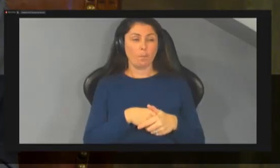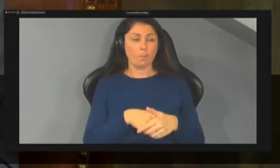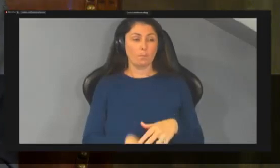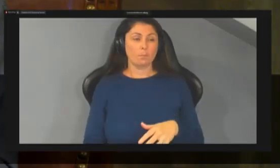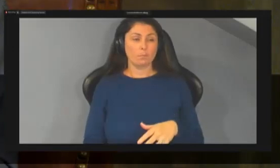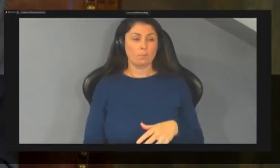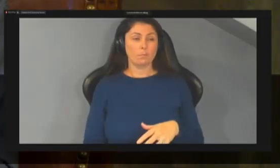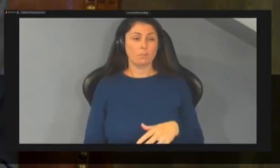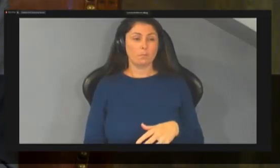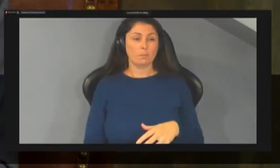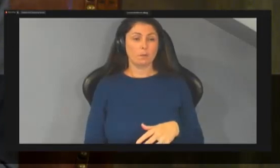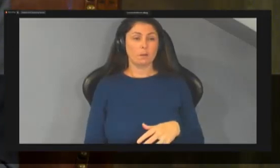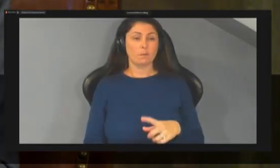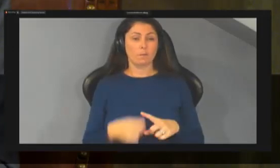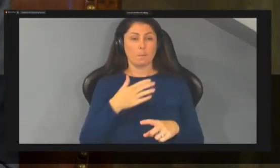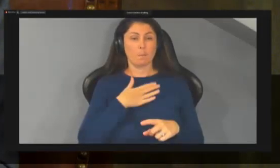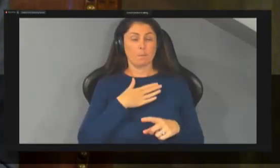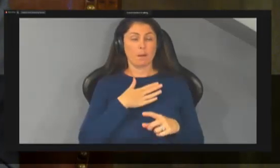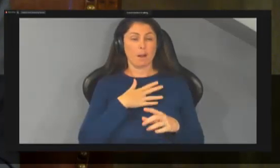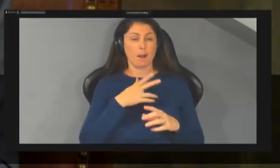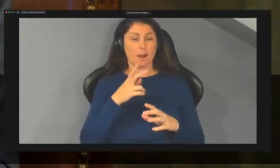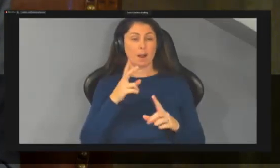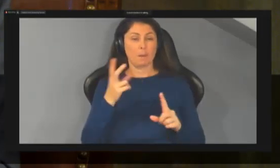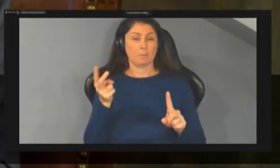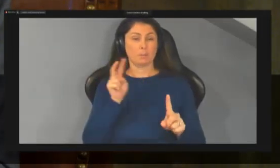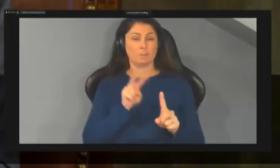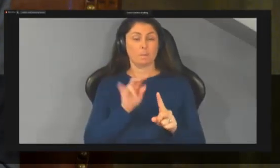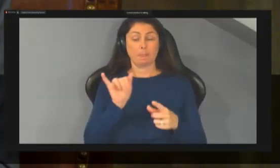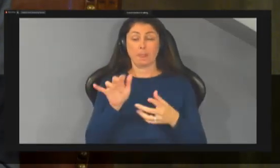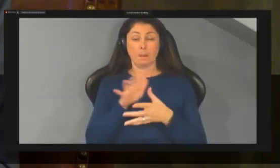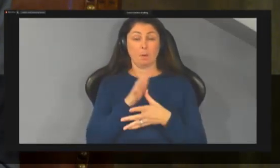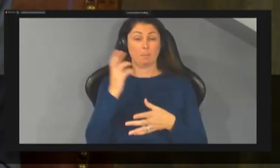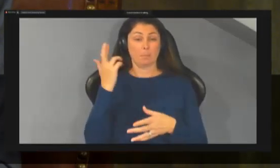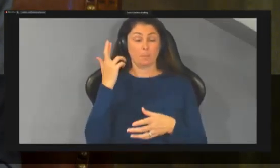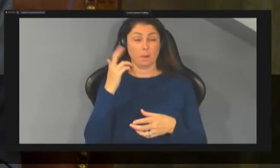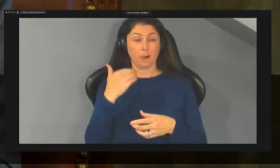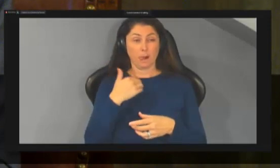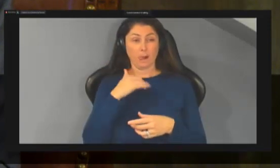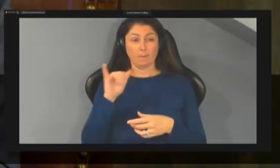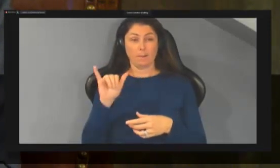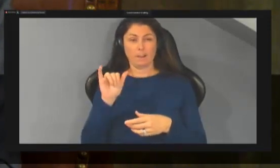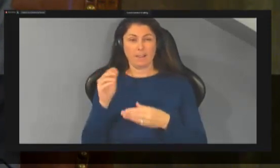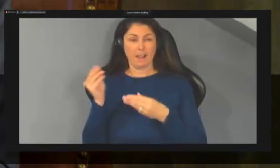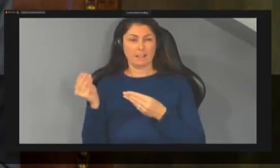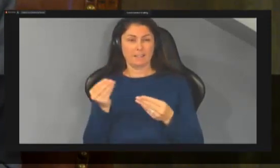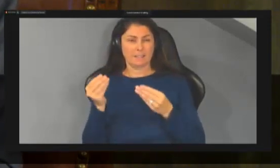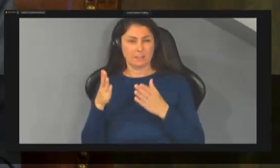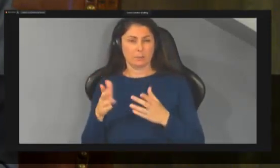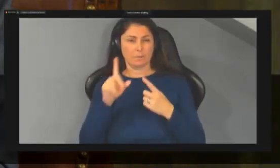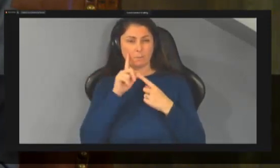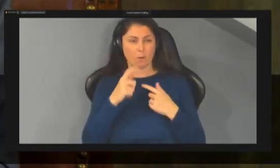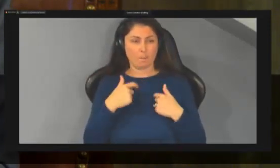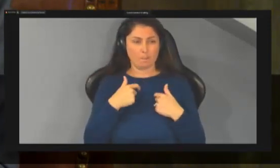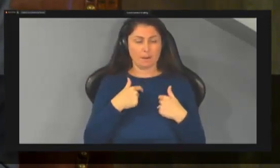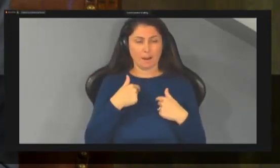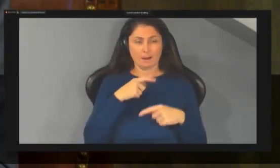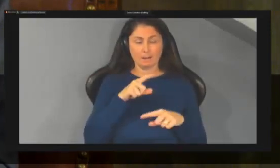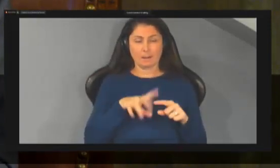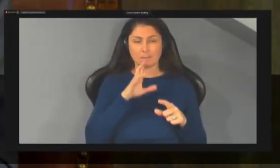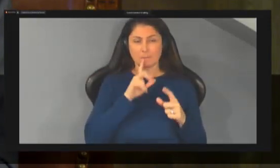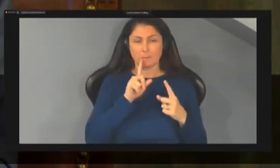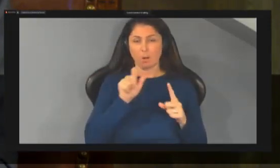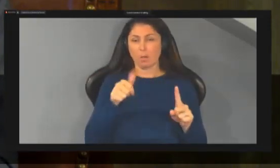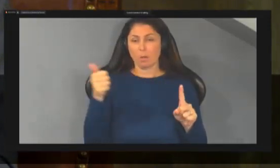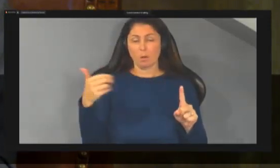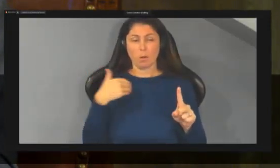from my perspective, the primary purpose of having a solicitor, at least for me, and I can't speak for other members, is